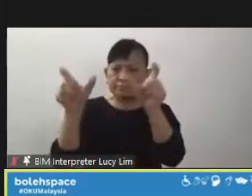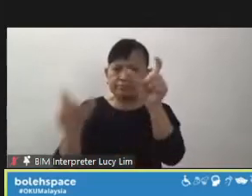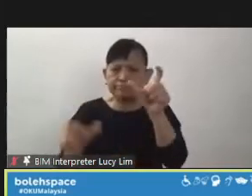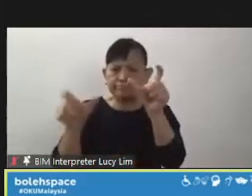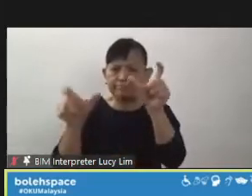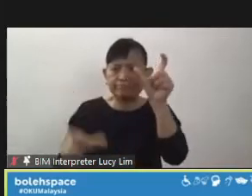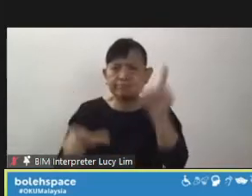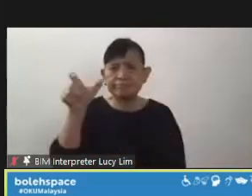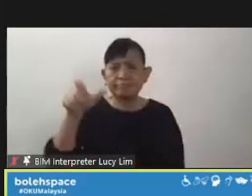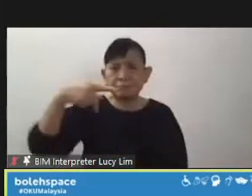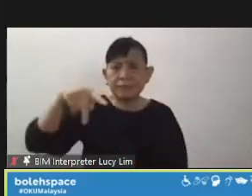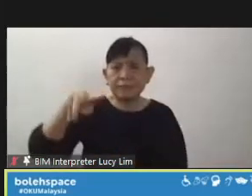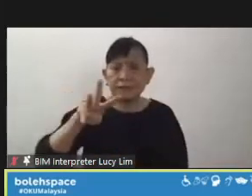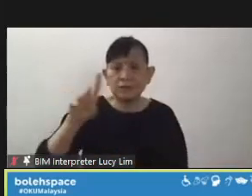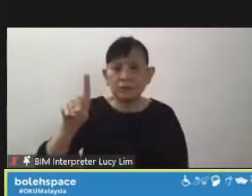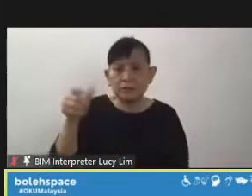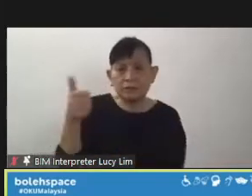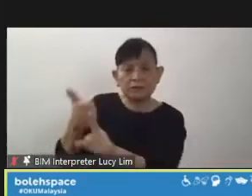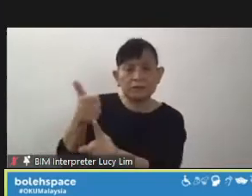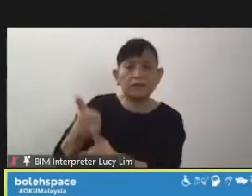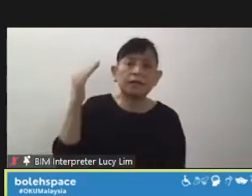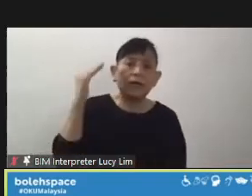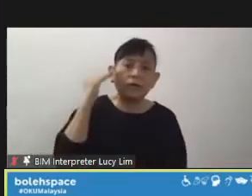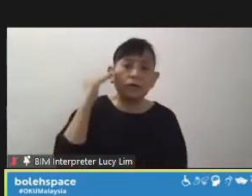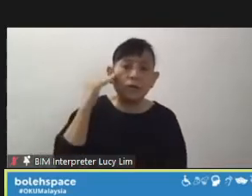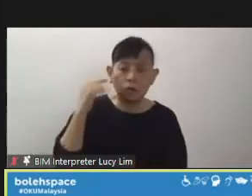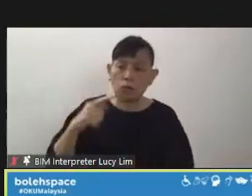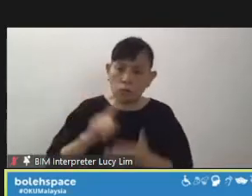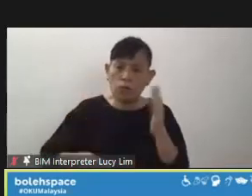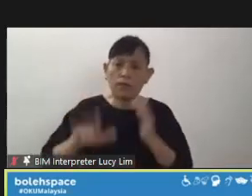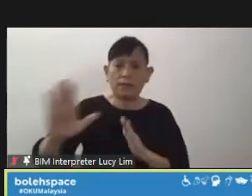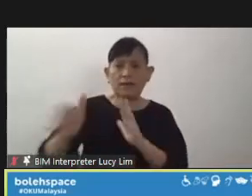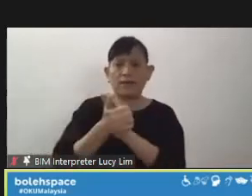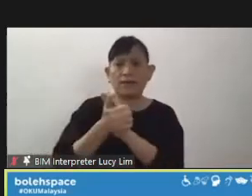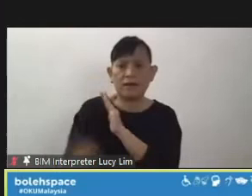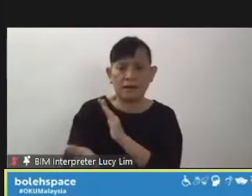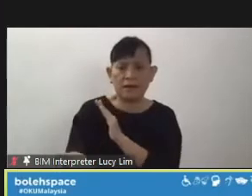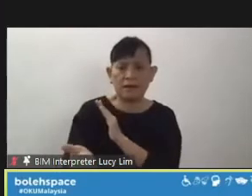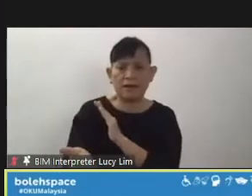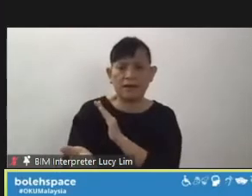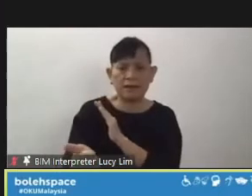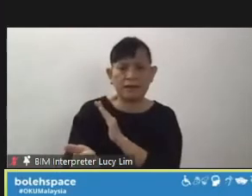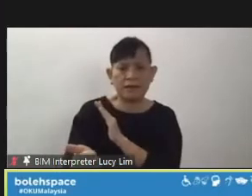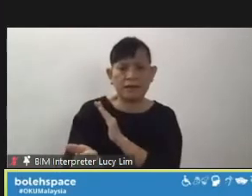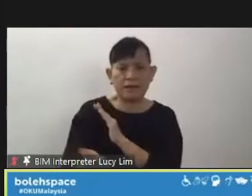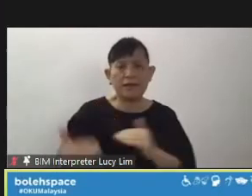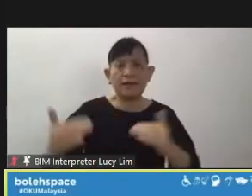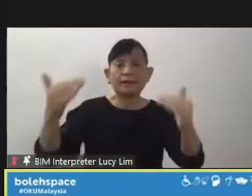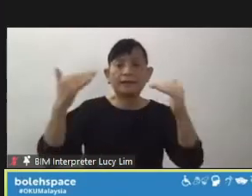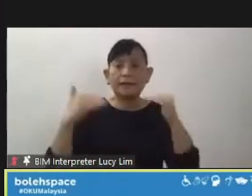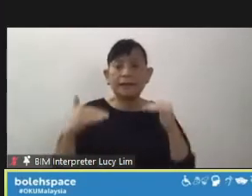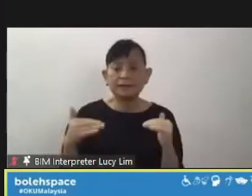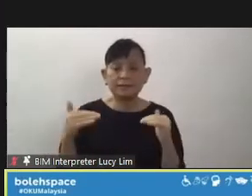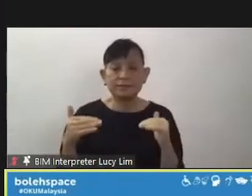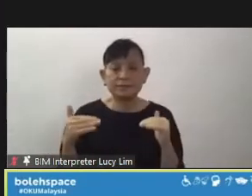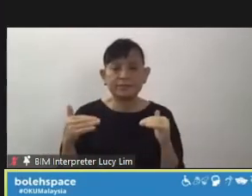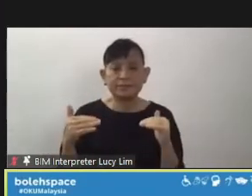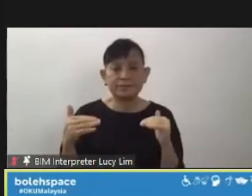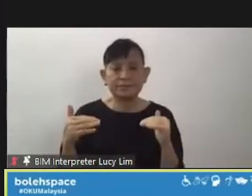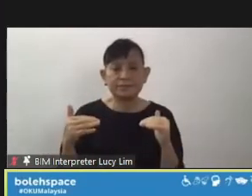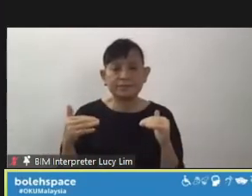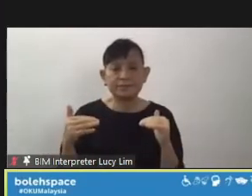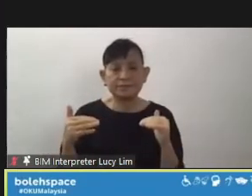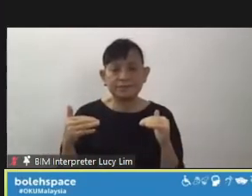because only they know what are they capable of. Okay, next is in terms of